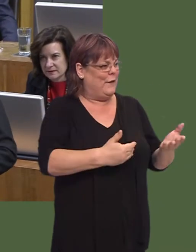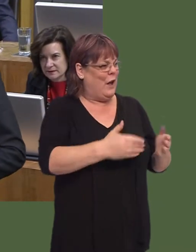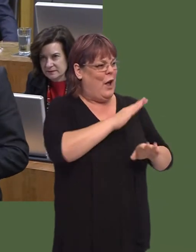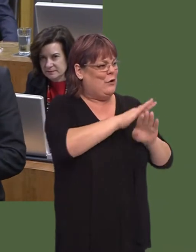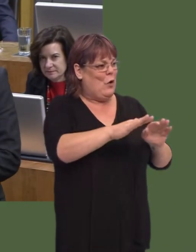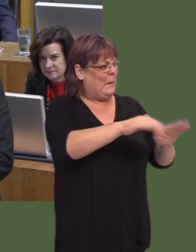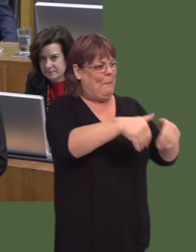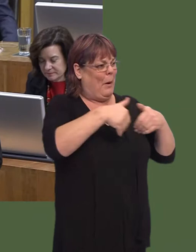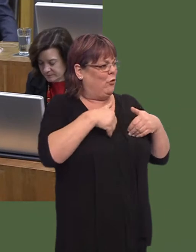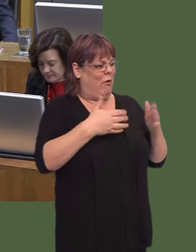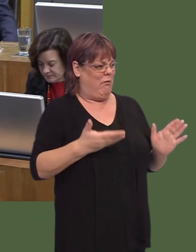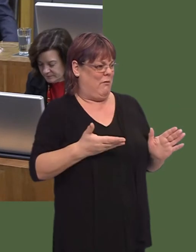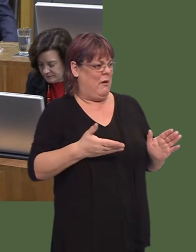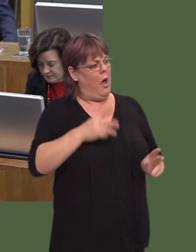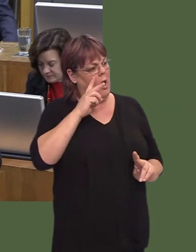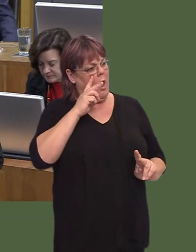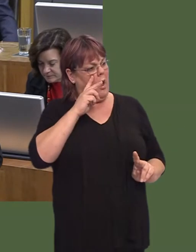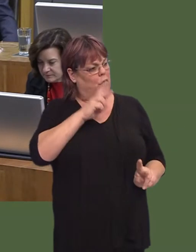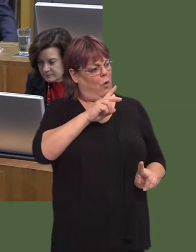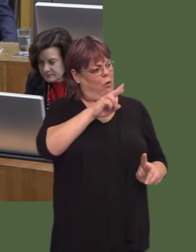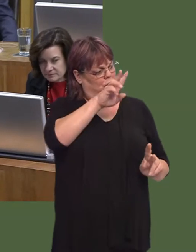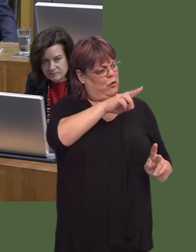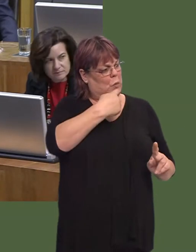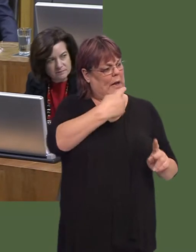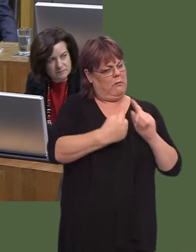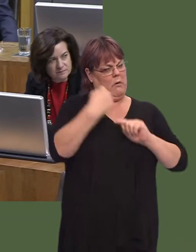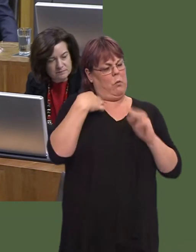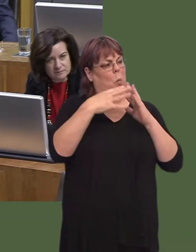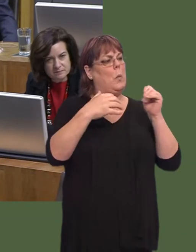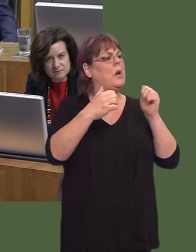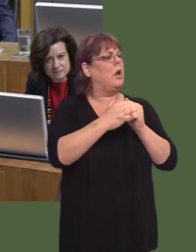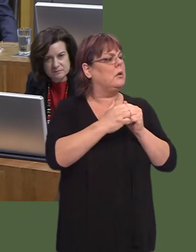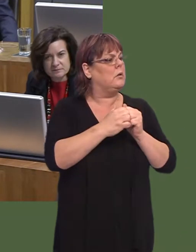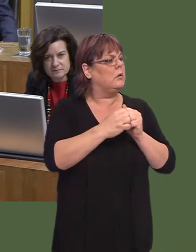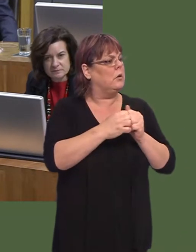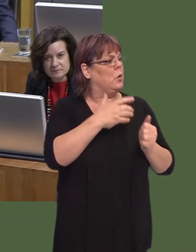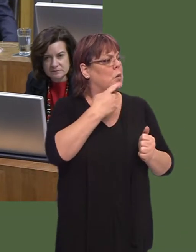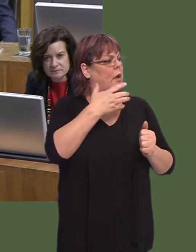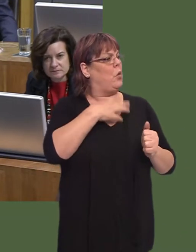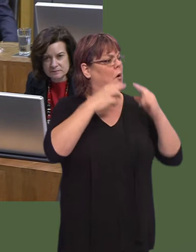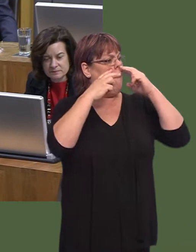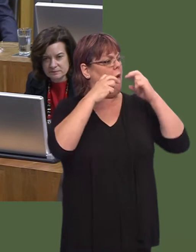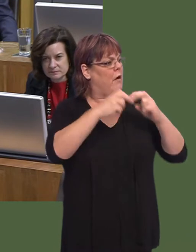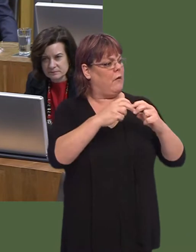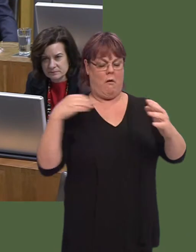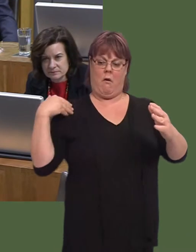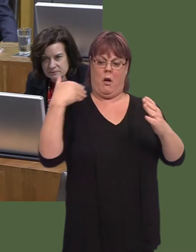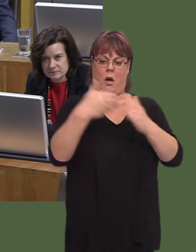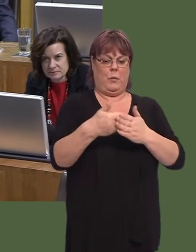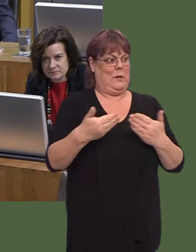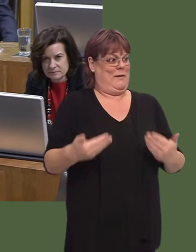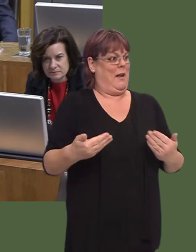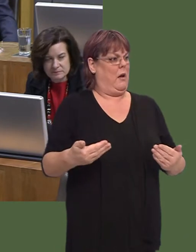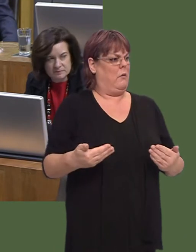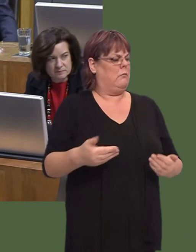do with it being impartial at all. I saw his comments over the weekend when he said that he wants an investigation up to the present